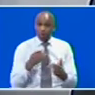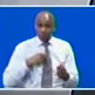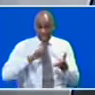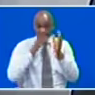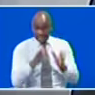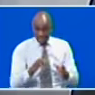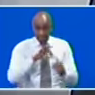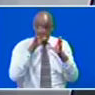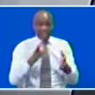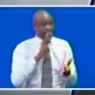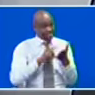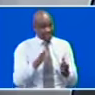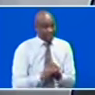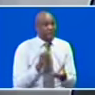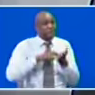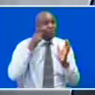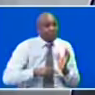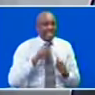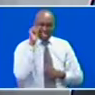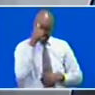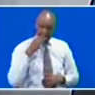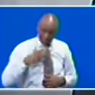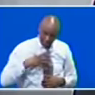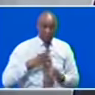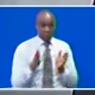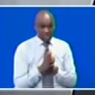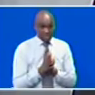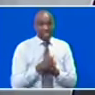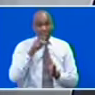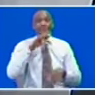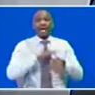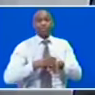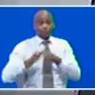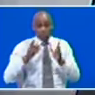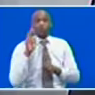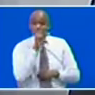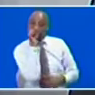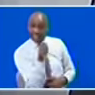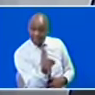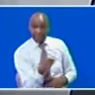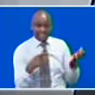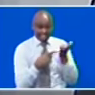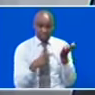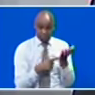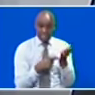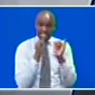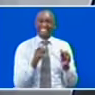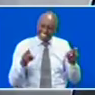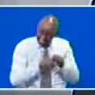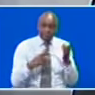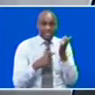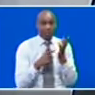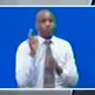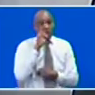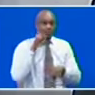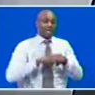the voters register, which means that Kenyans and our staff have had a chance to actually use the technology, the same technology that is going